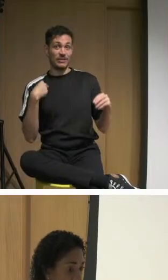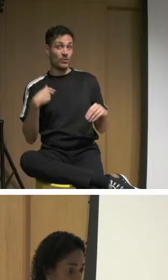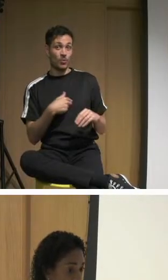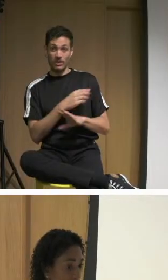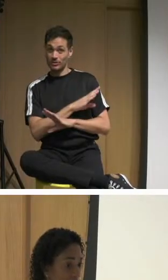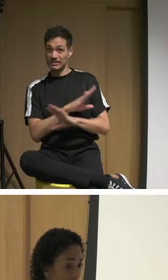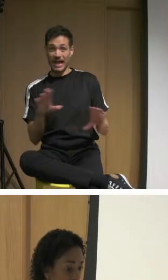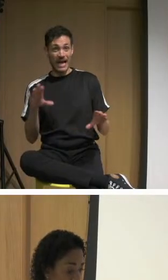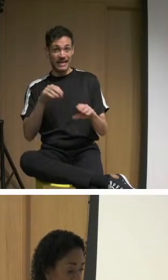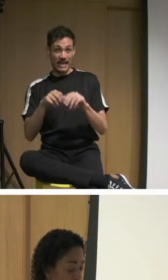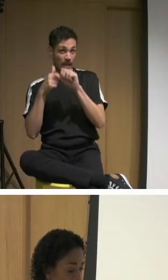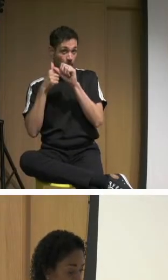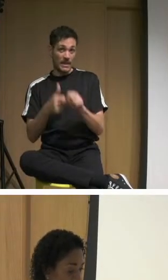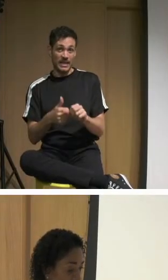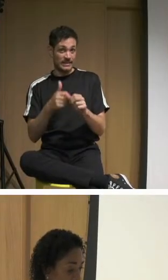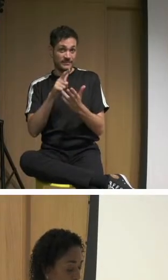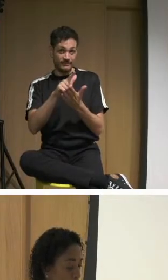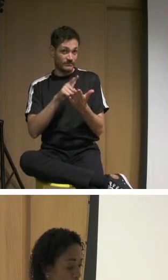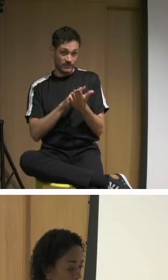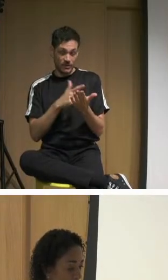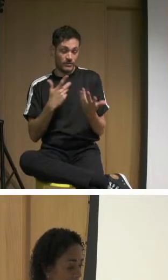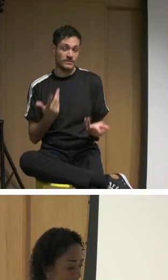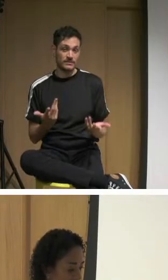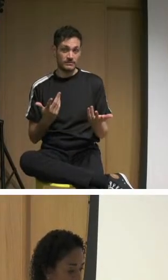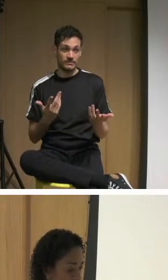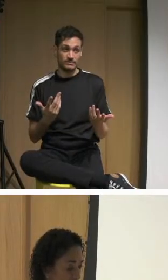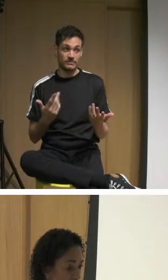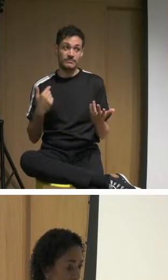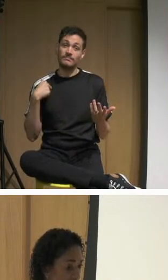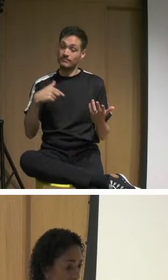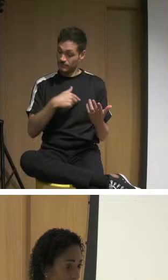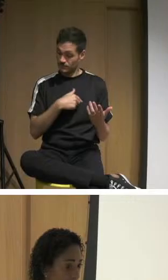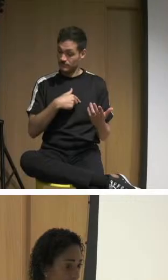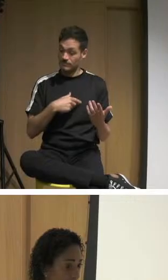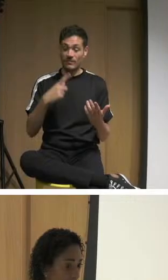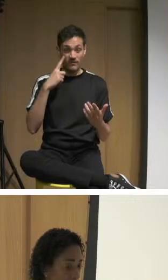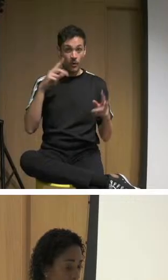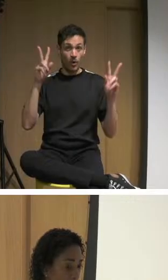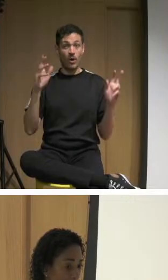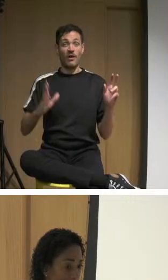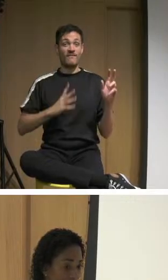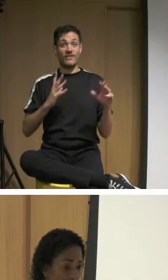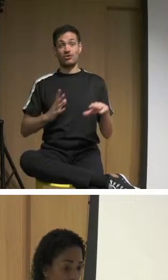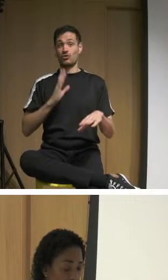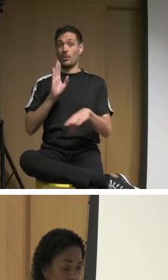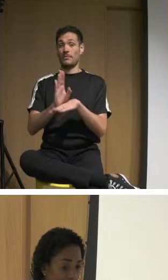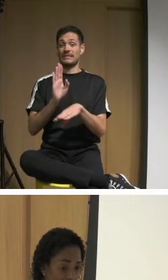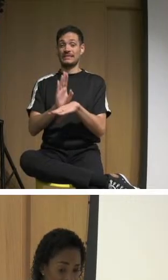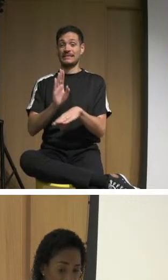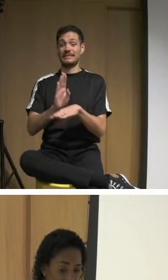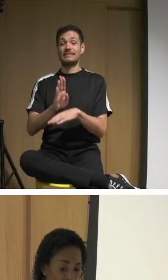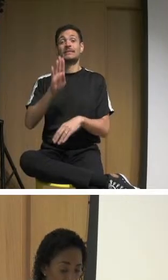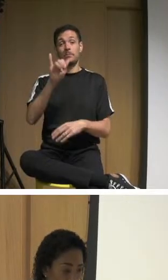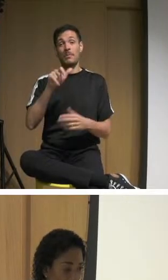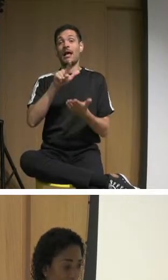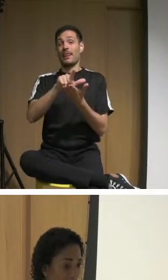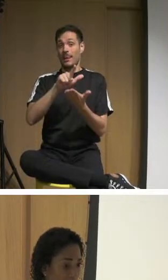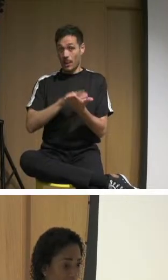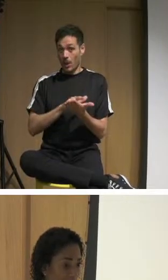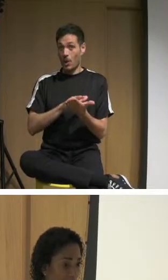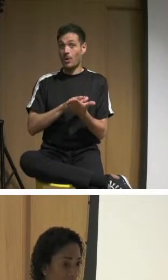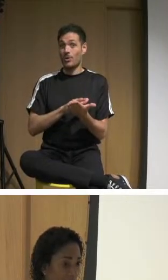to conduct official business, we must have, by the laws of the state of New